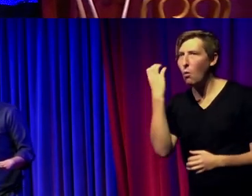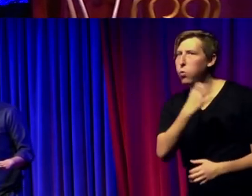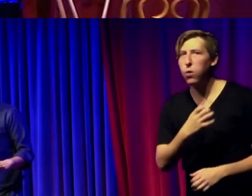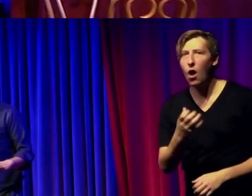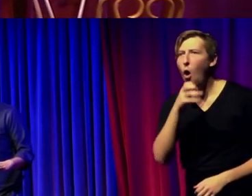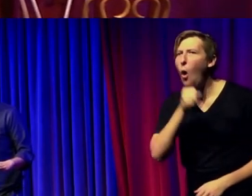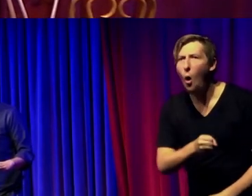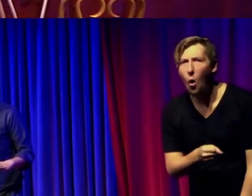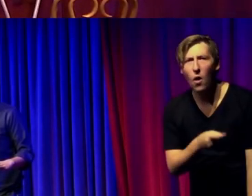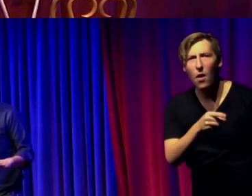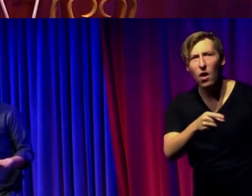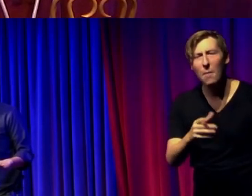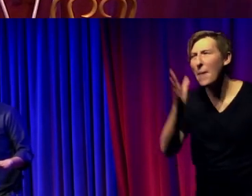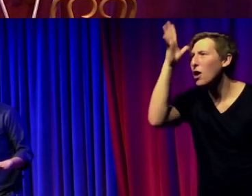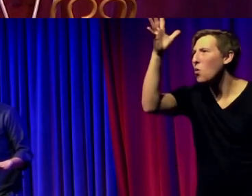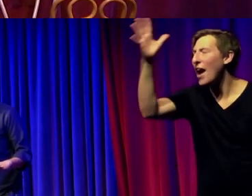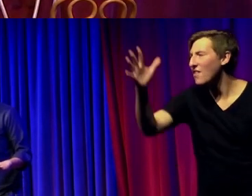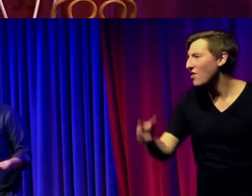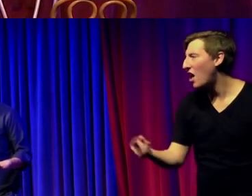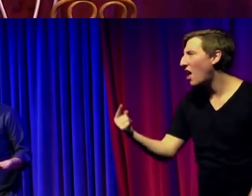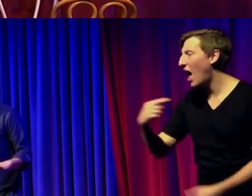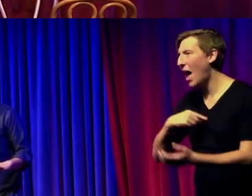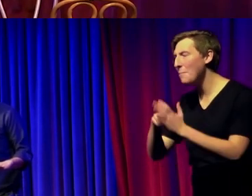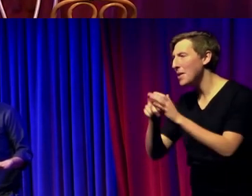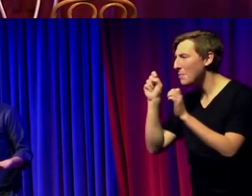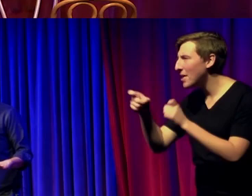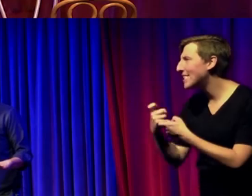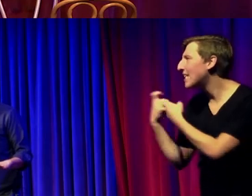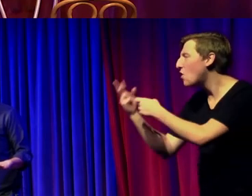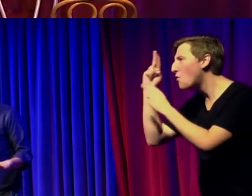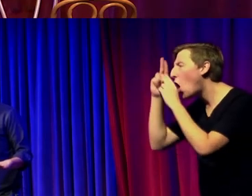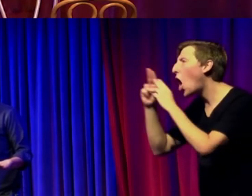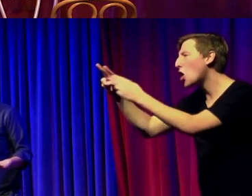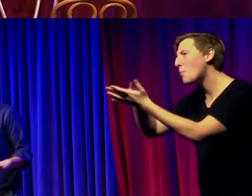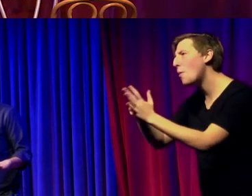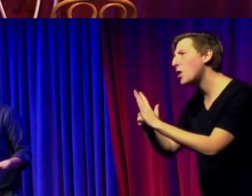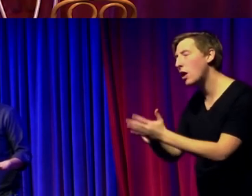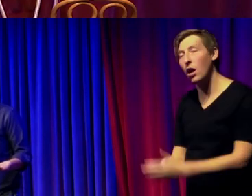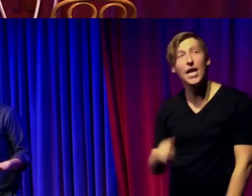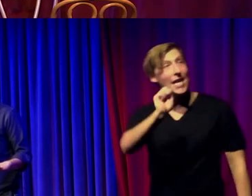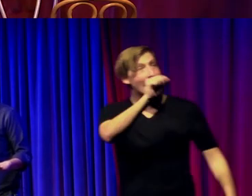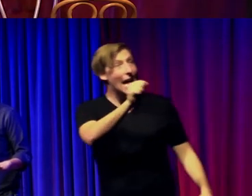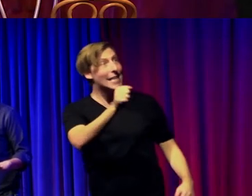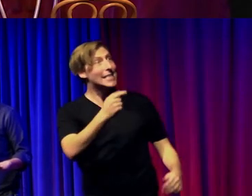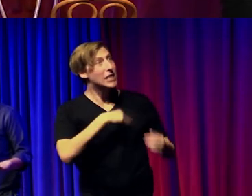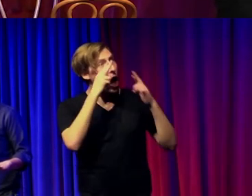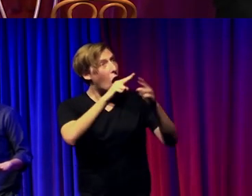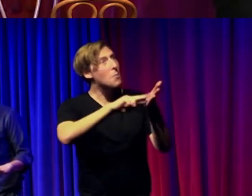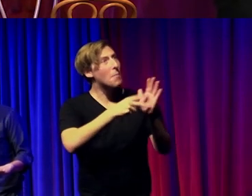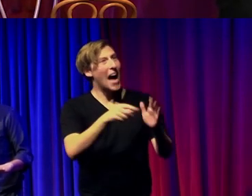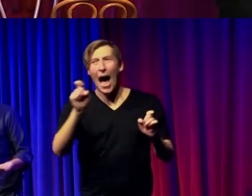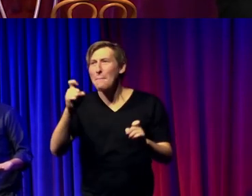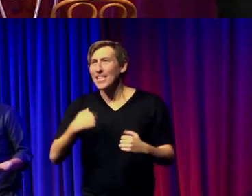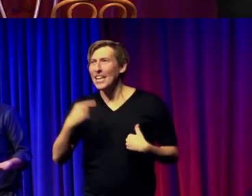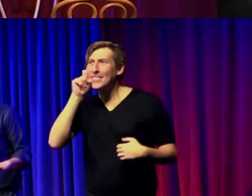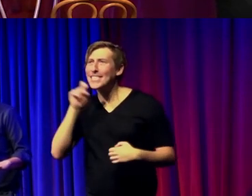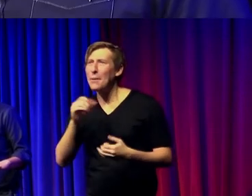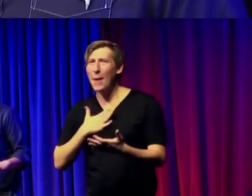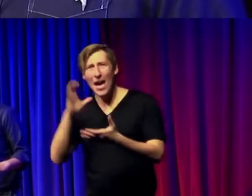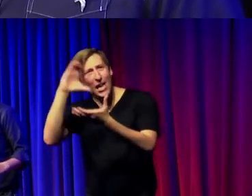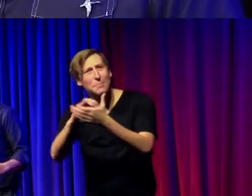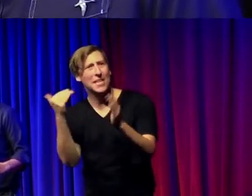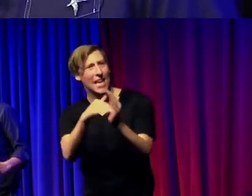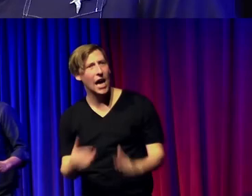is it for? This is my grandfather's and it's not for an honorable purpose. It's a completely honorable purpose. I need to have sex with my husband again. What?